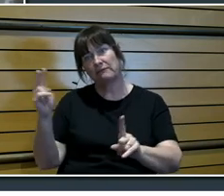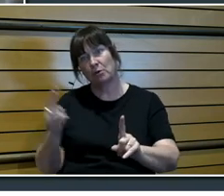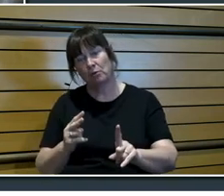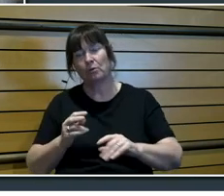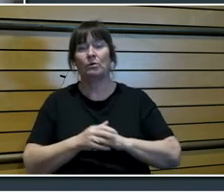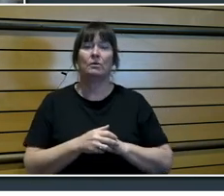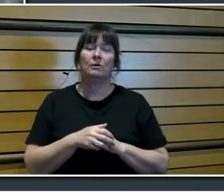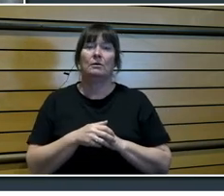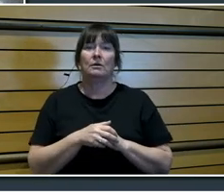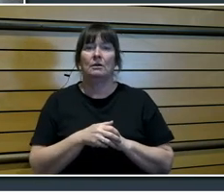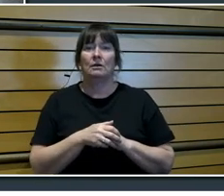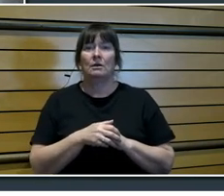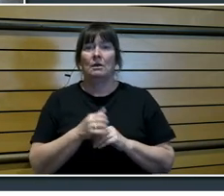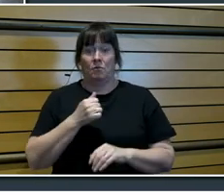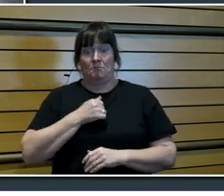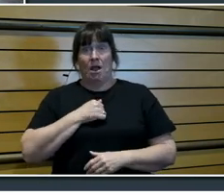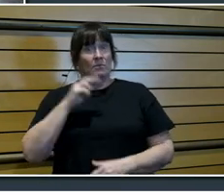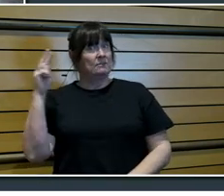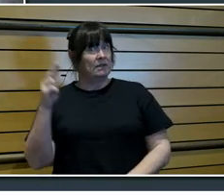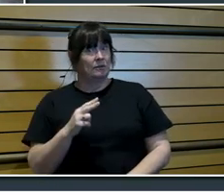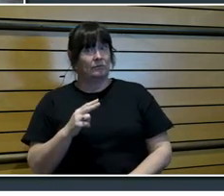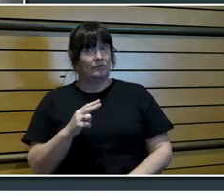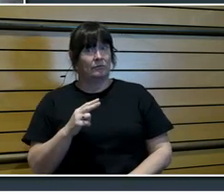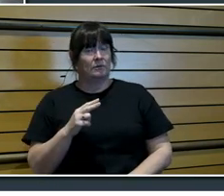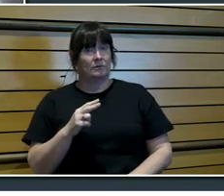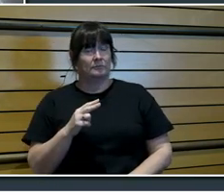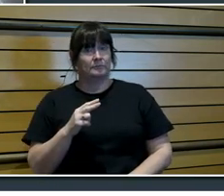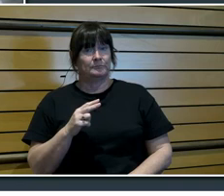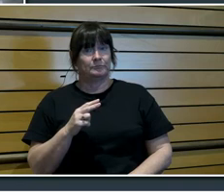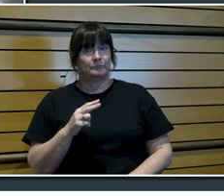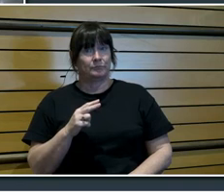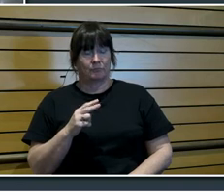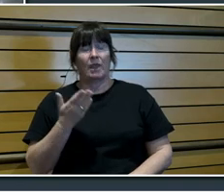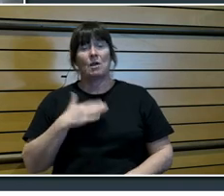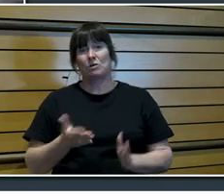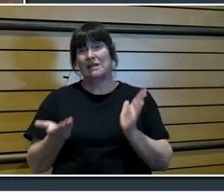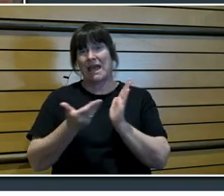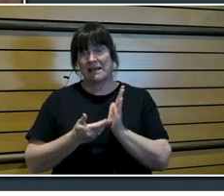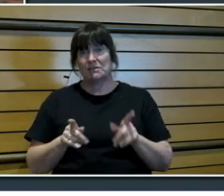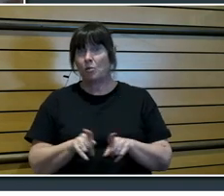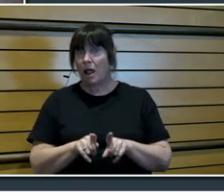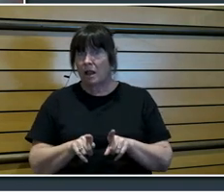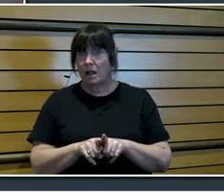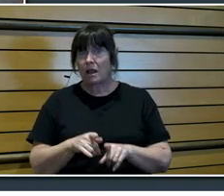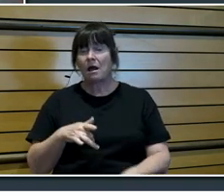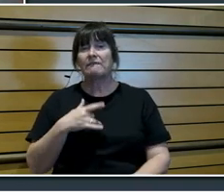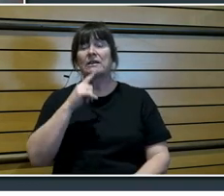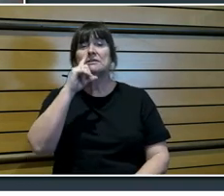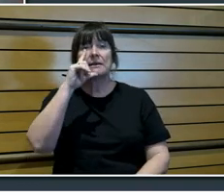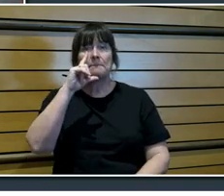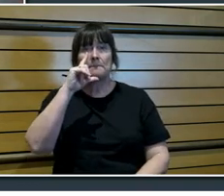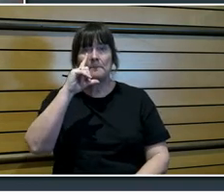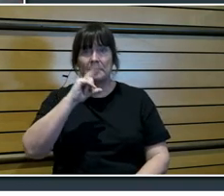And from my perspective, and I would like to add to that, that I think there's a real potential